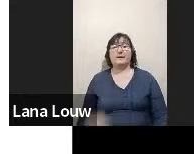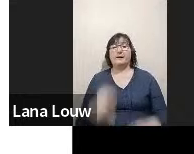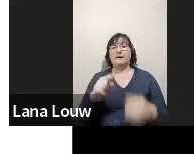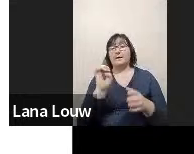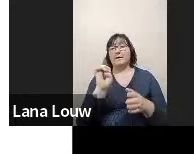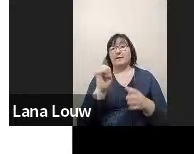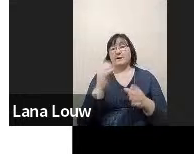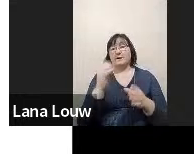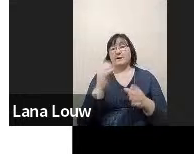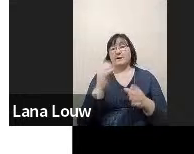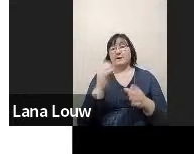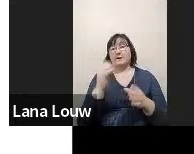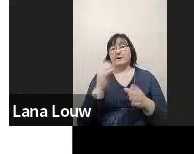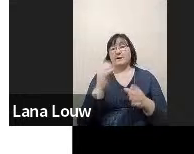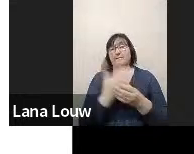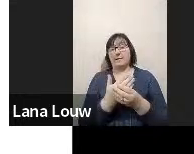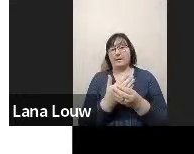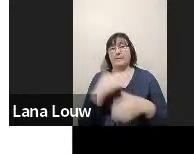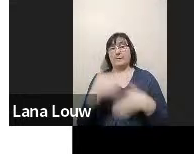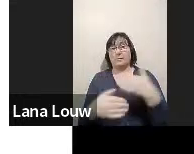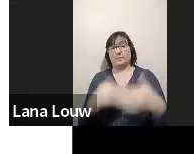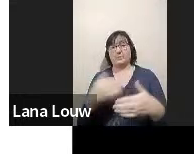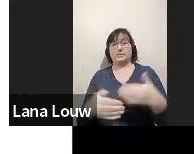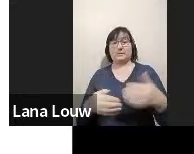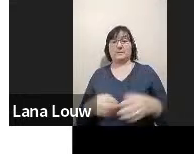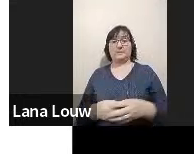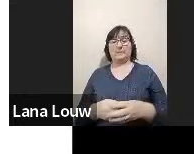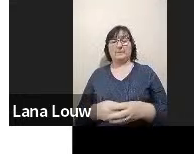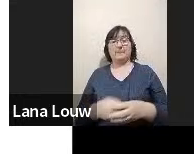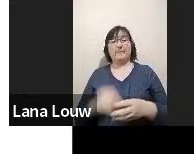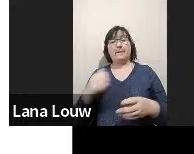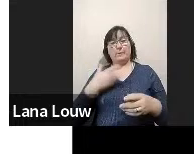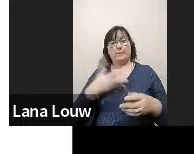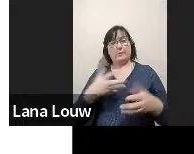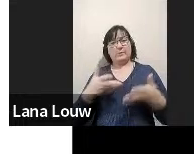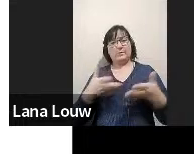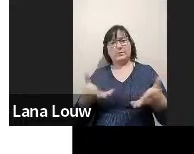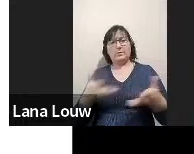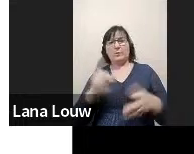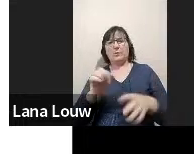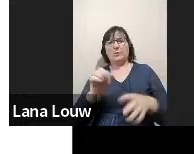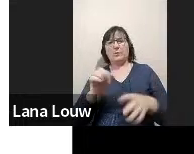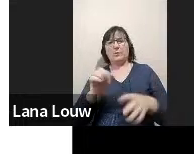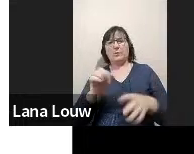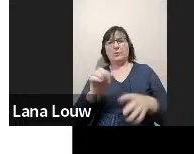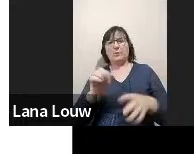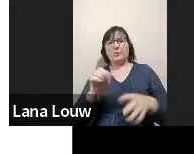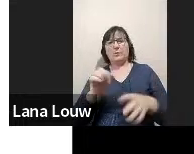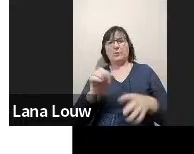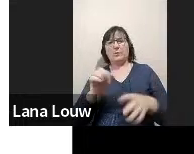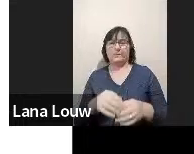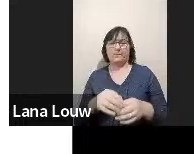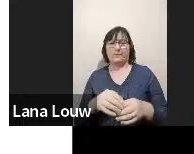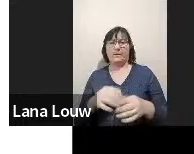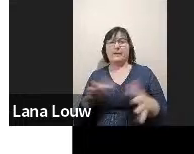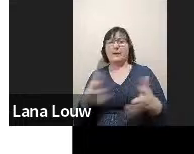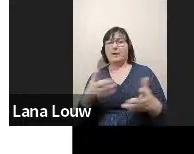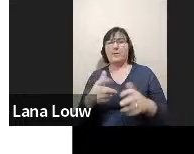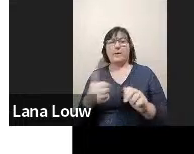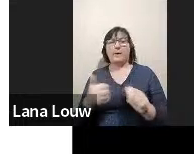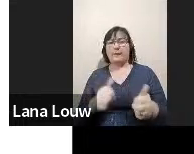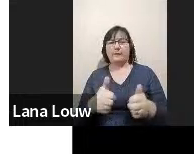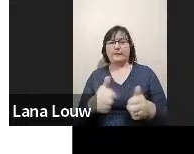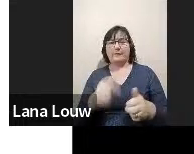client, and the reason why we put this, we want to show you a flow on how it generally affects and how you activate the tax types.